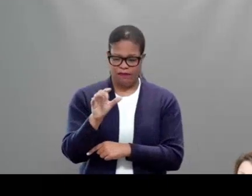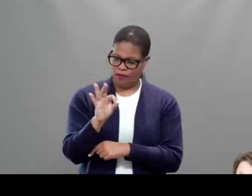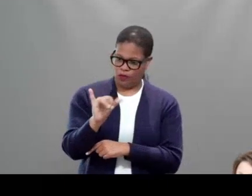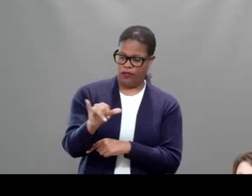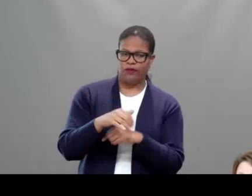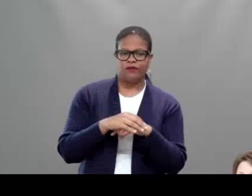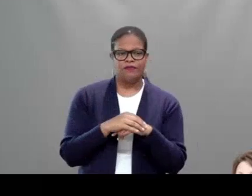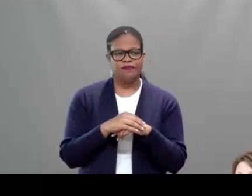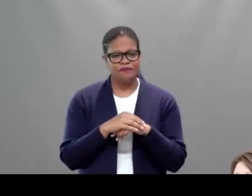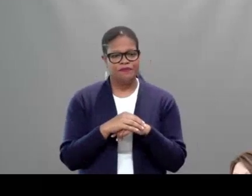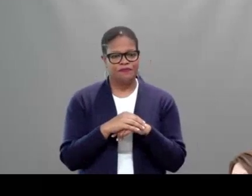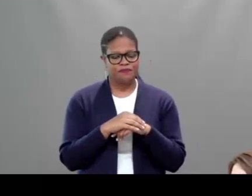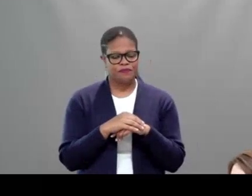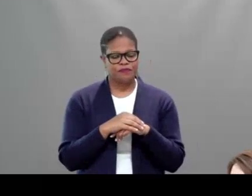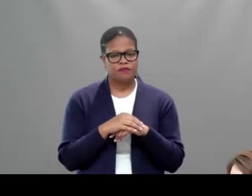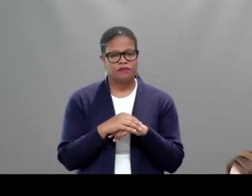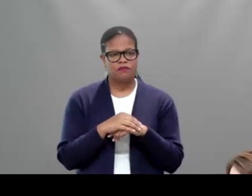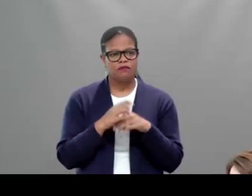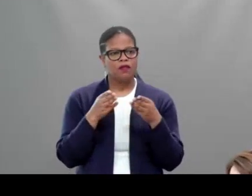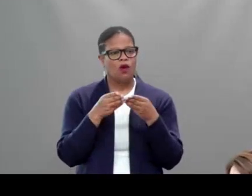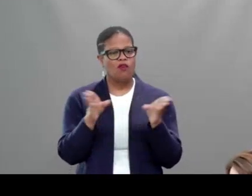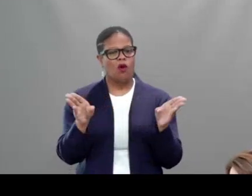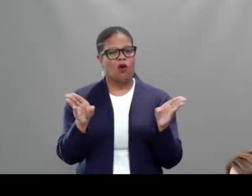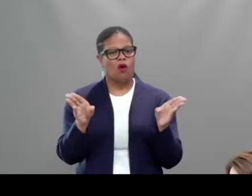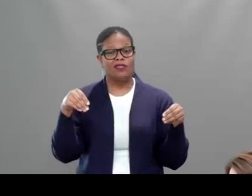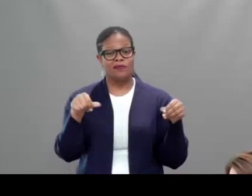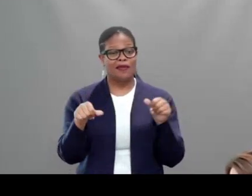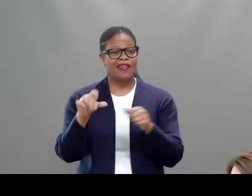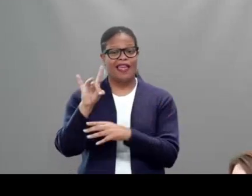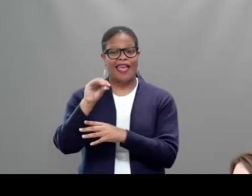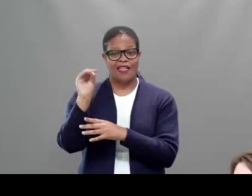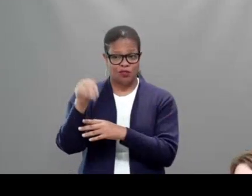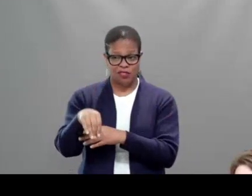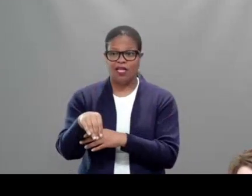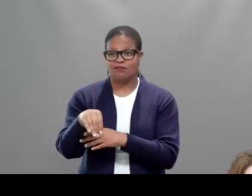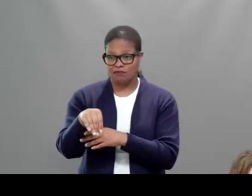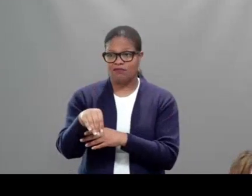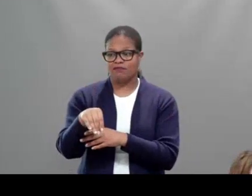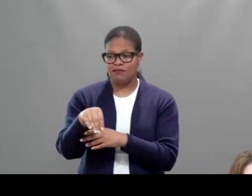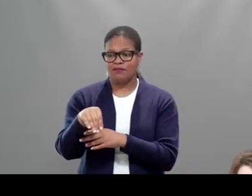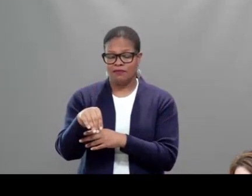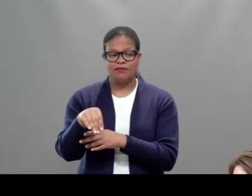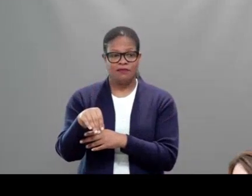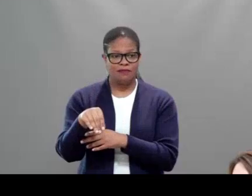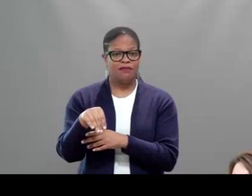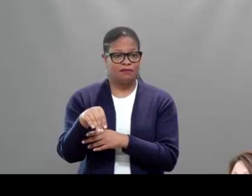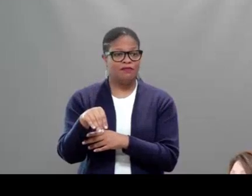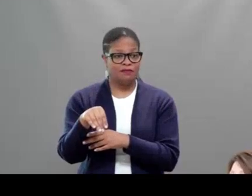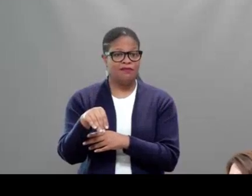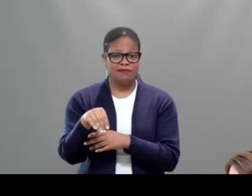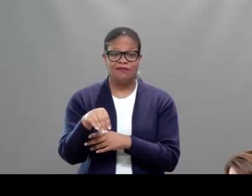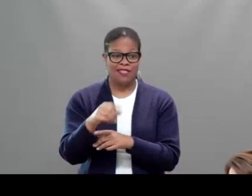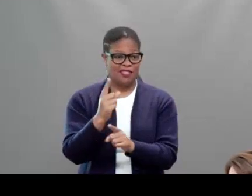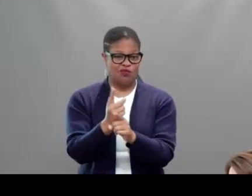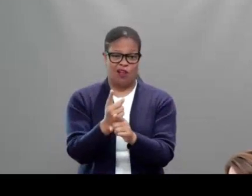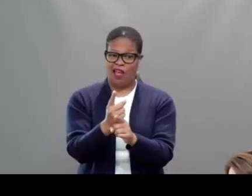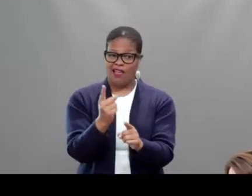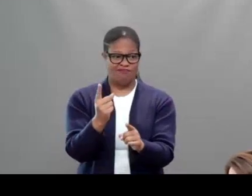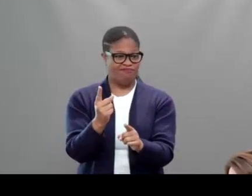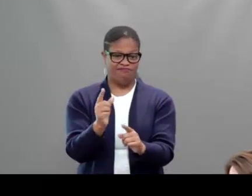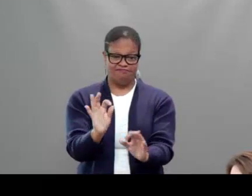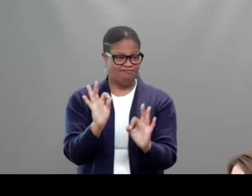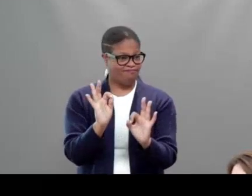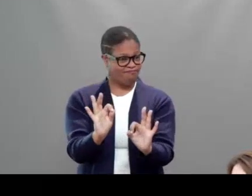Overall, during that time, we spent 80% of our budget, which is right where we should